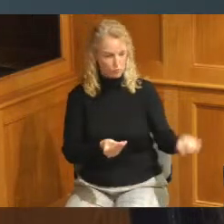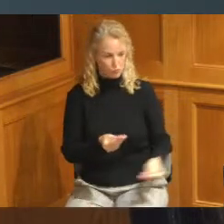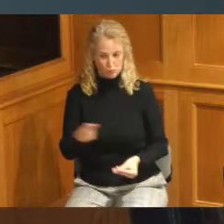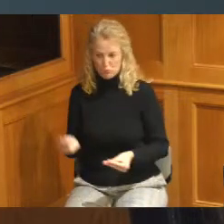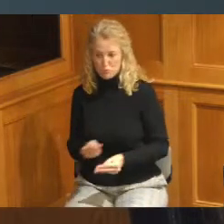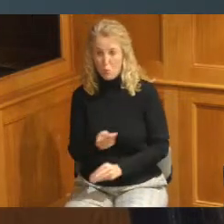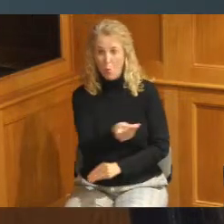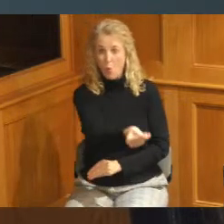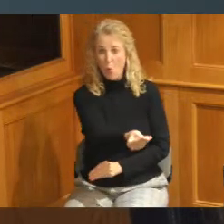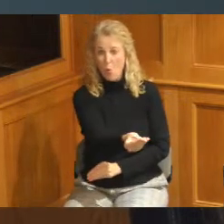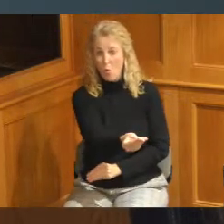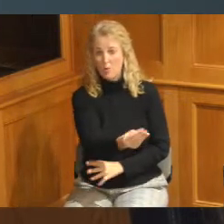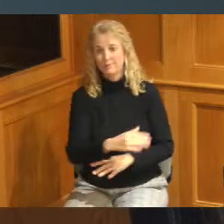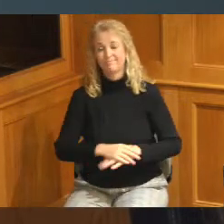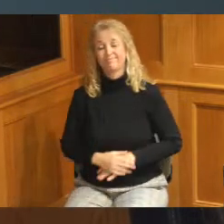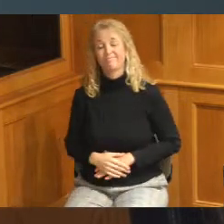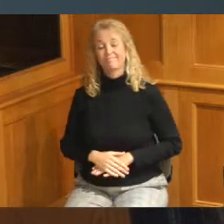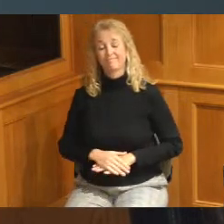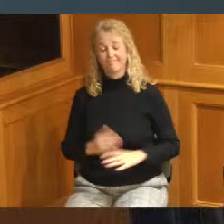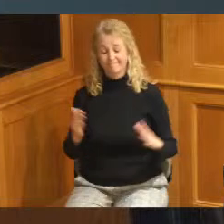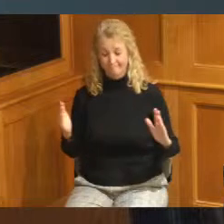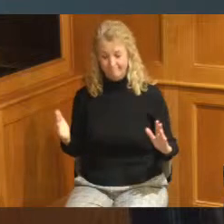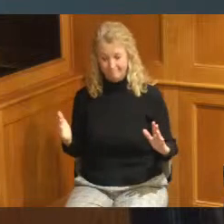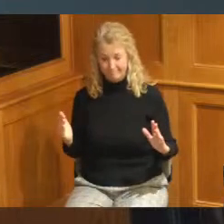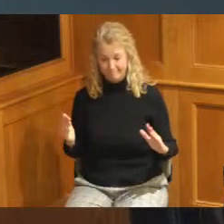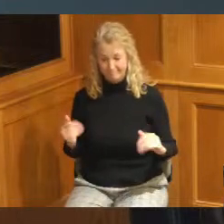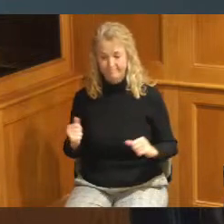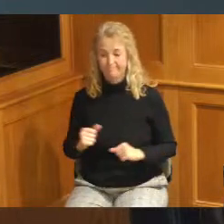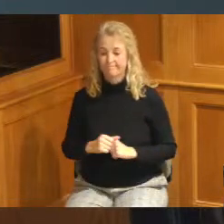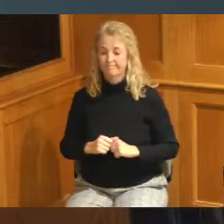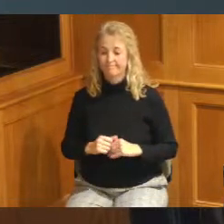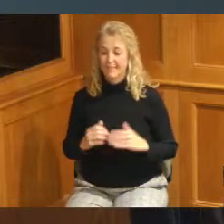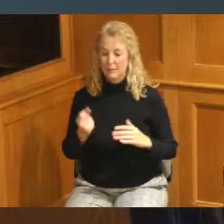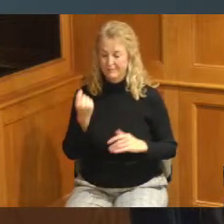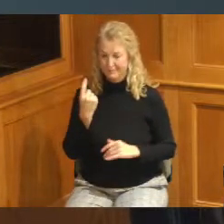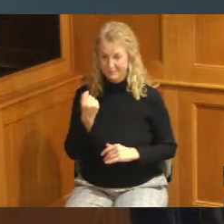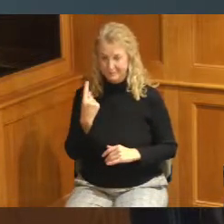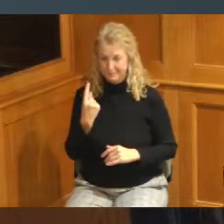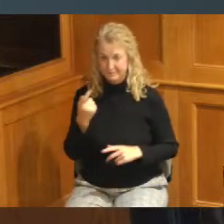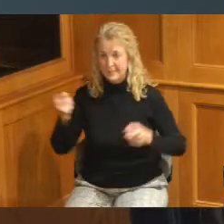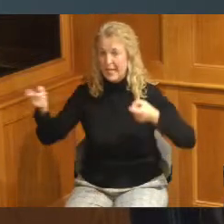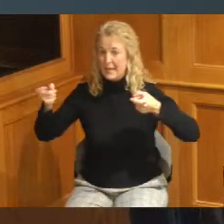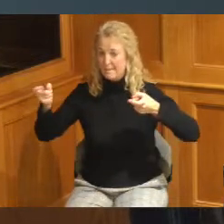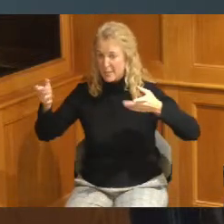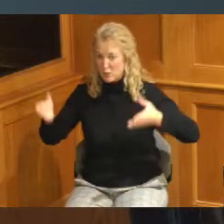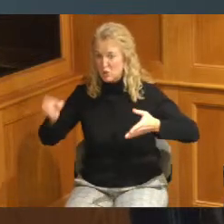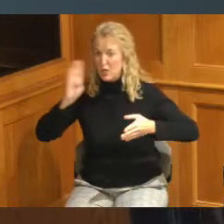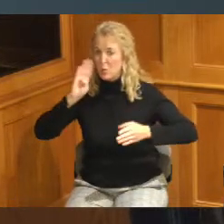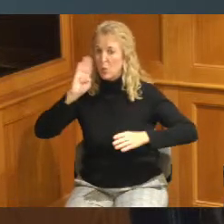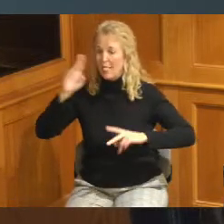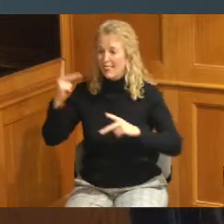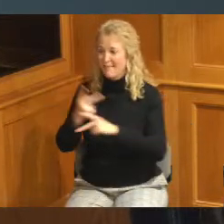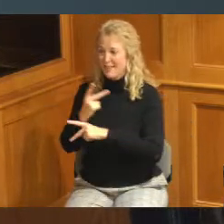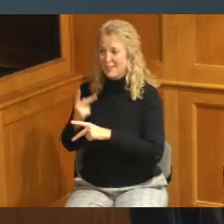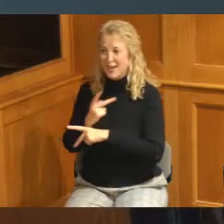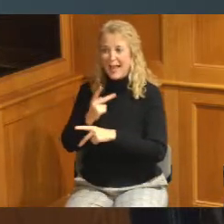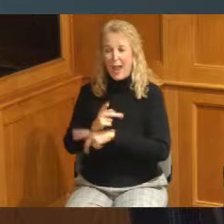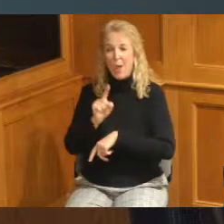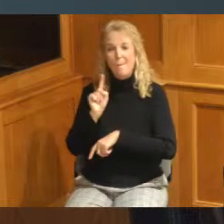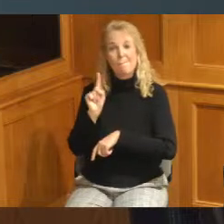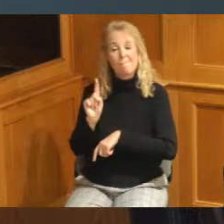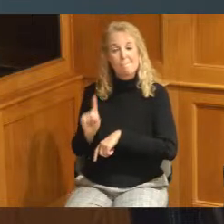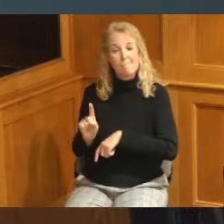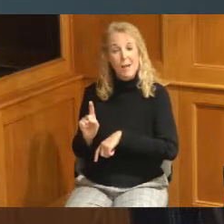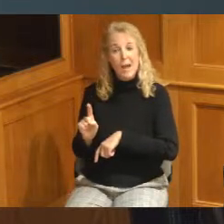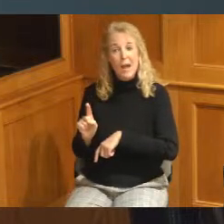I believe that there are funds that I'm not going to say how to fund it because the administrator will come up with that. But we've got